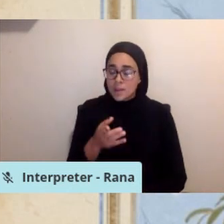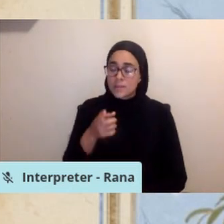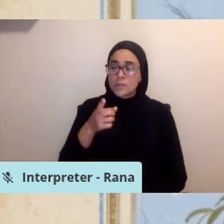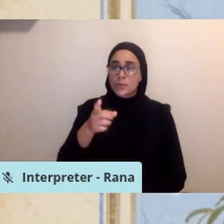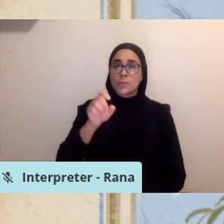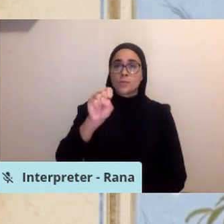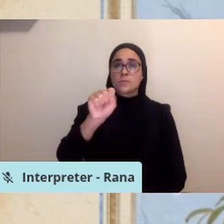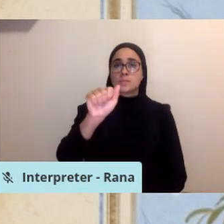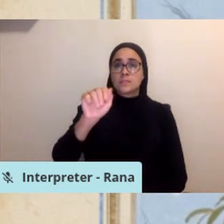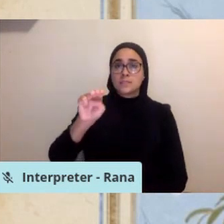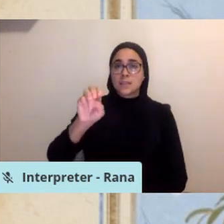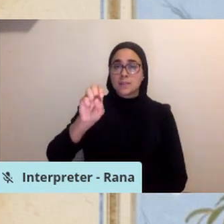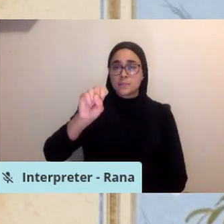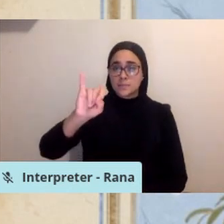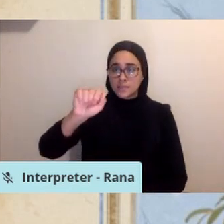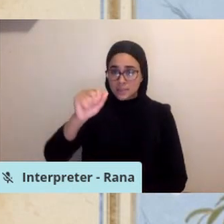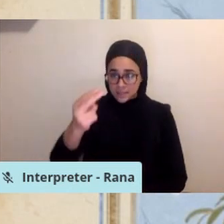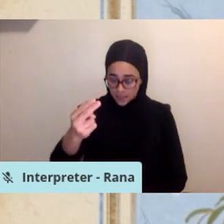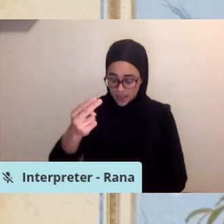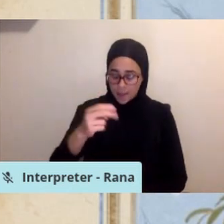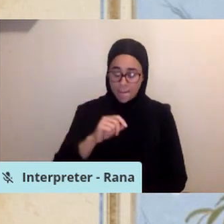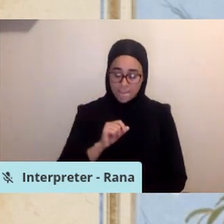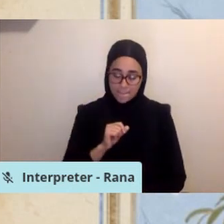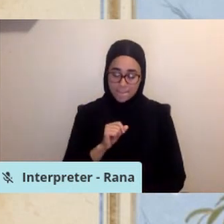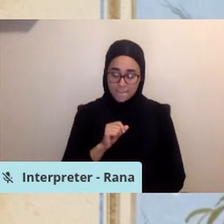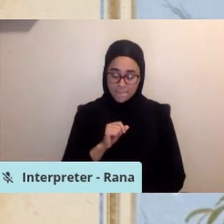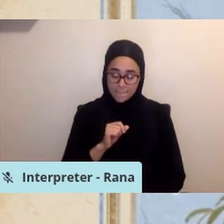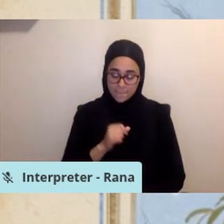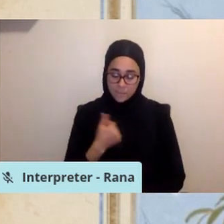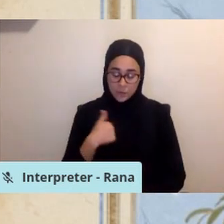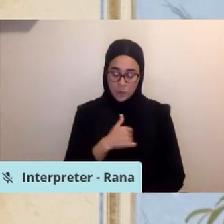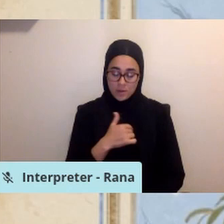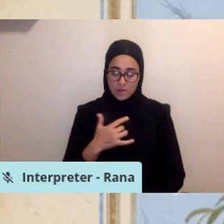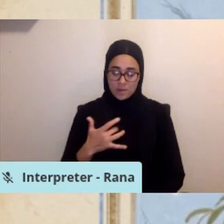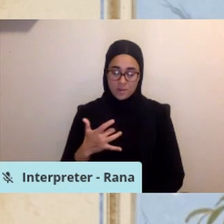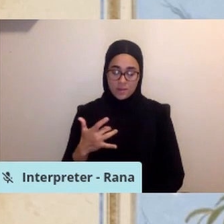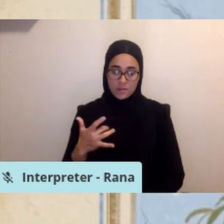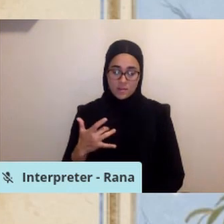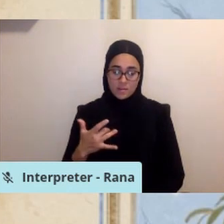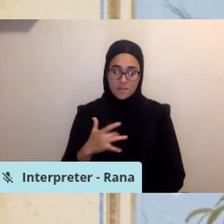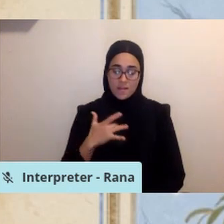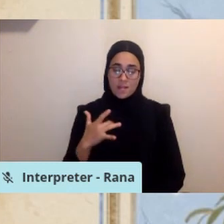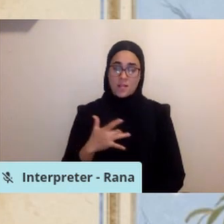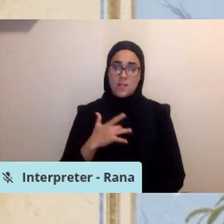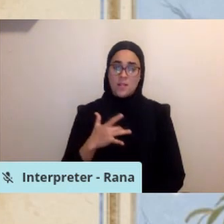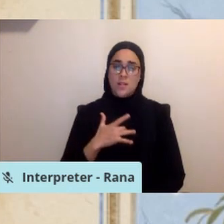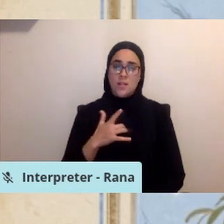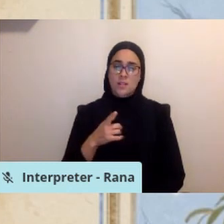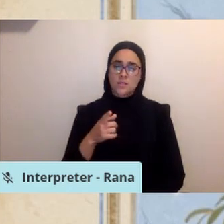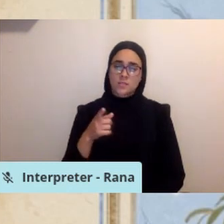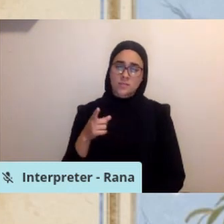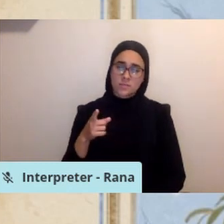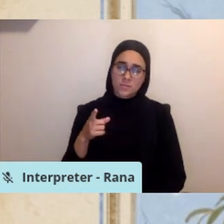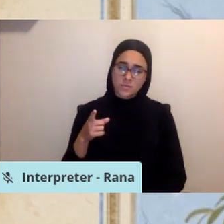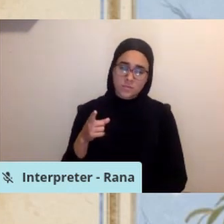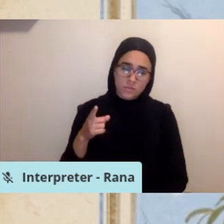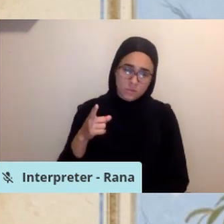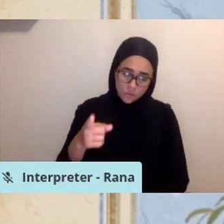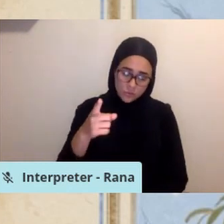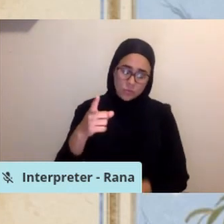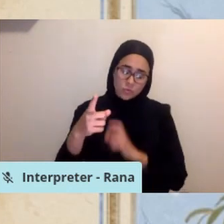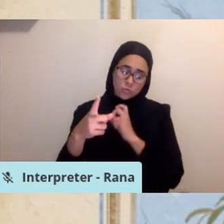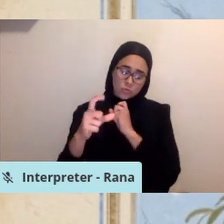It was an occasion where we felt that you really came forward and you